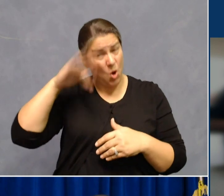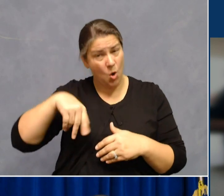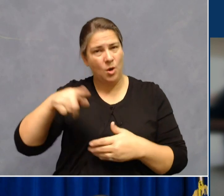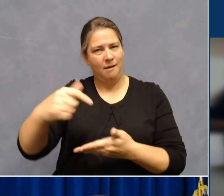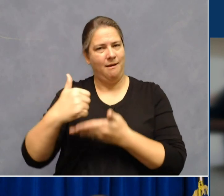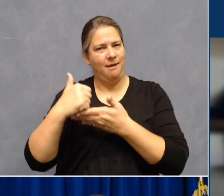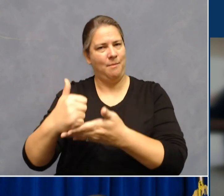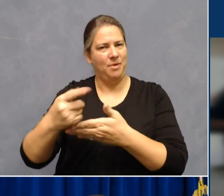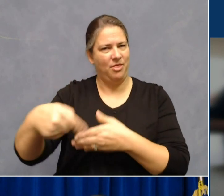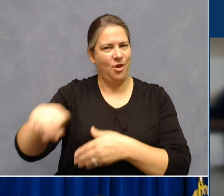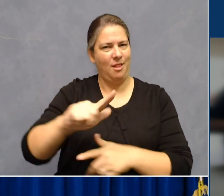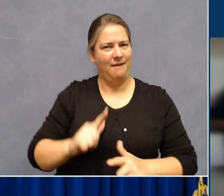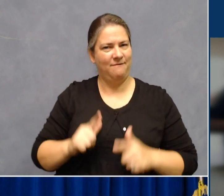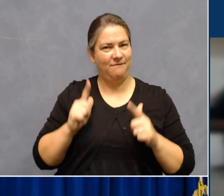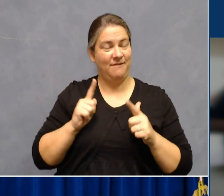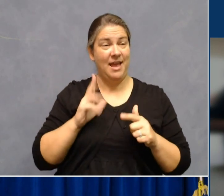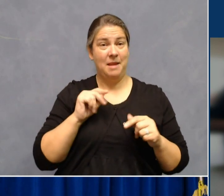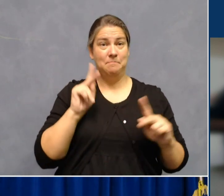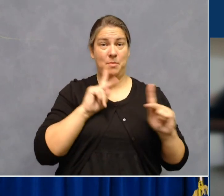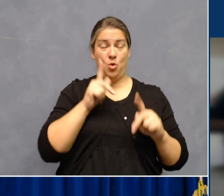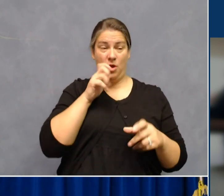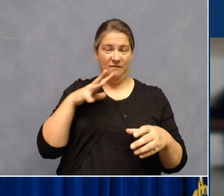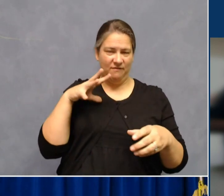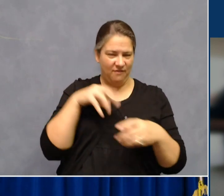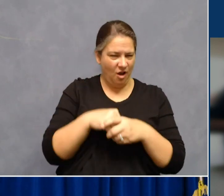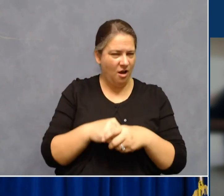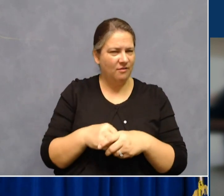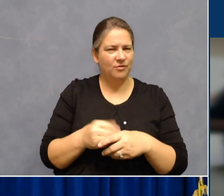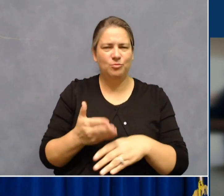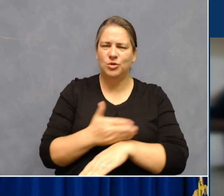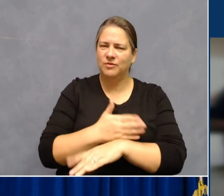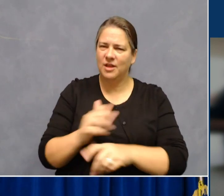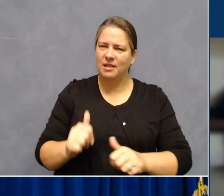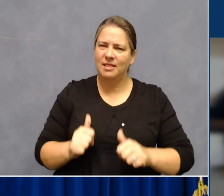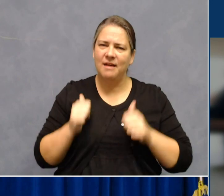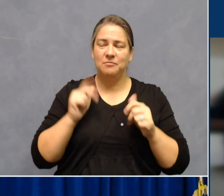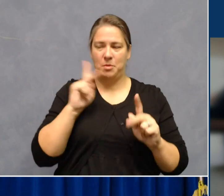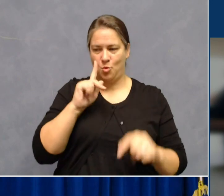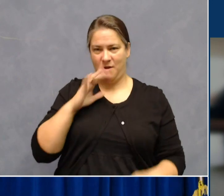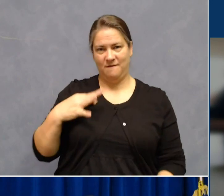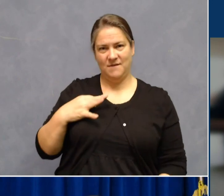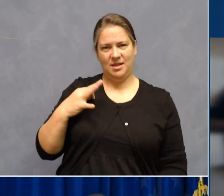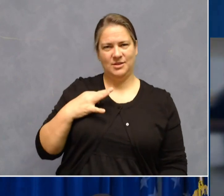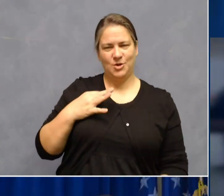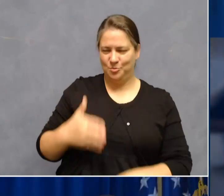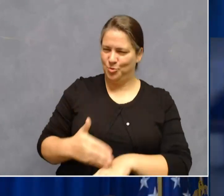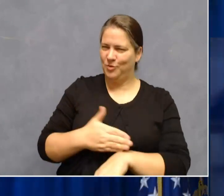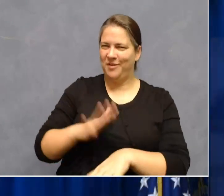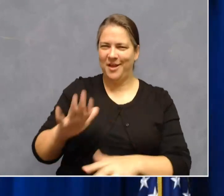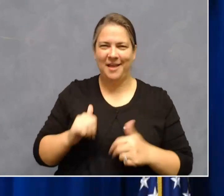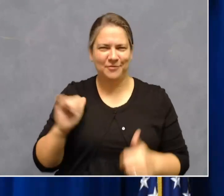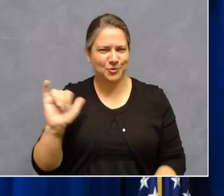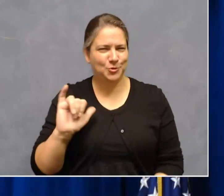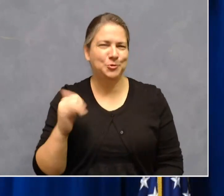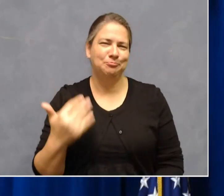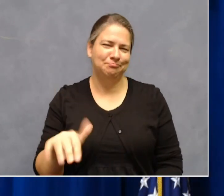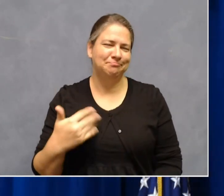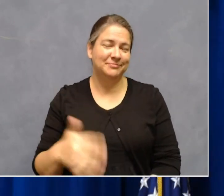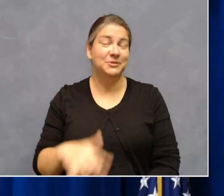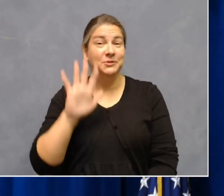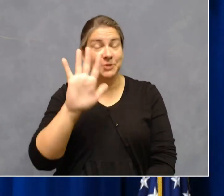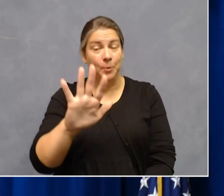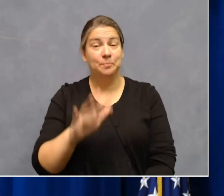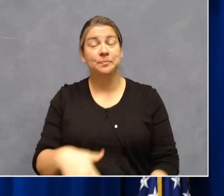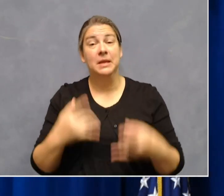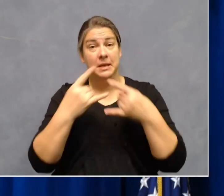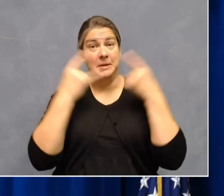of those who participate and volunteer their time. So masking up is something we need to do all around this Commonwealth. We